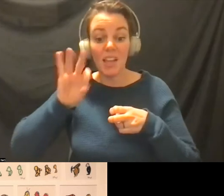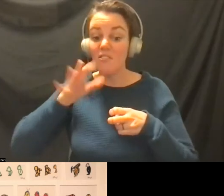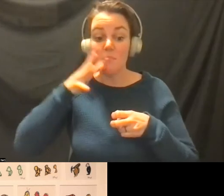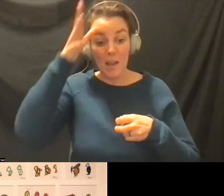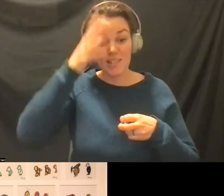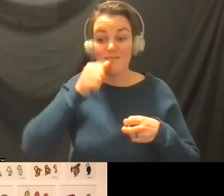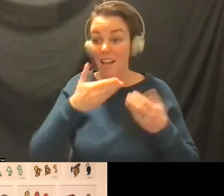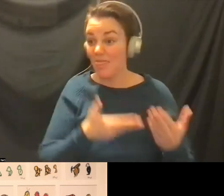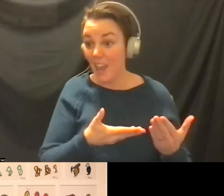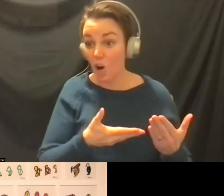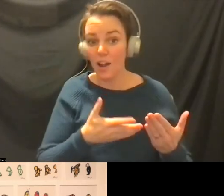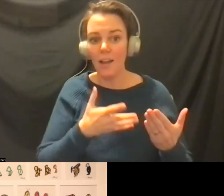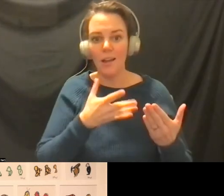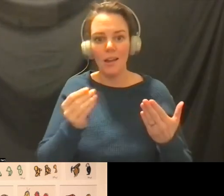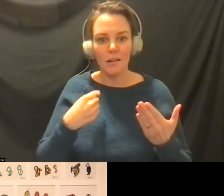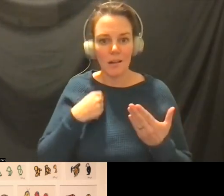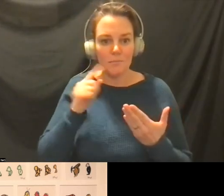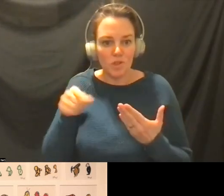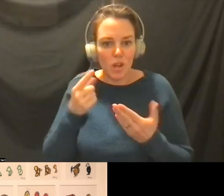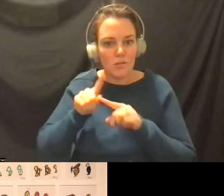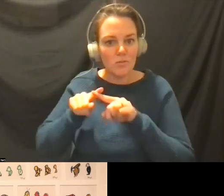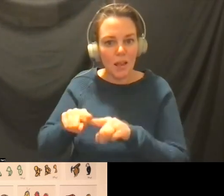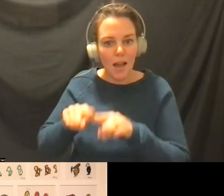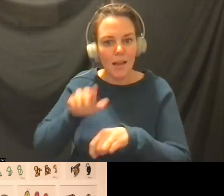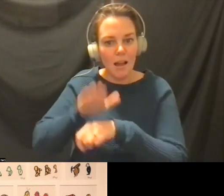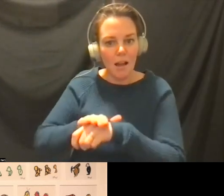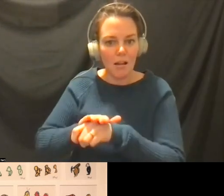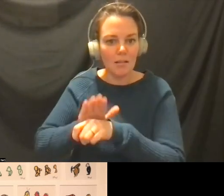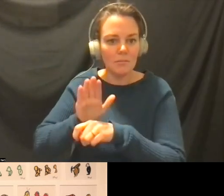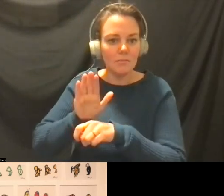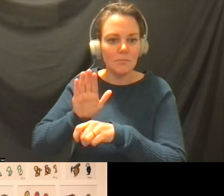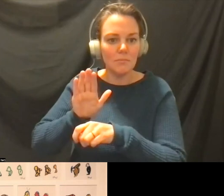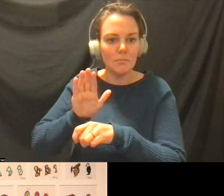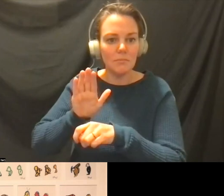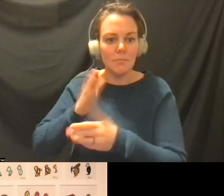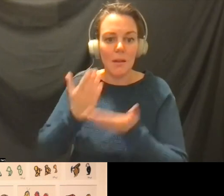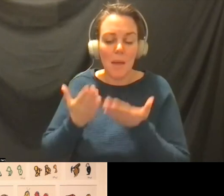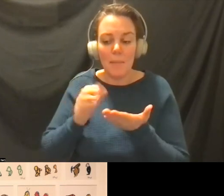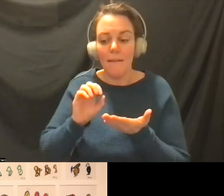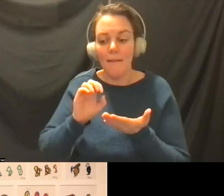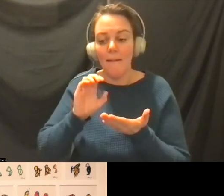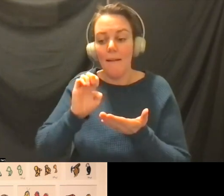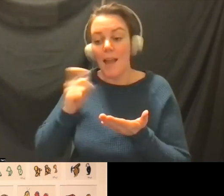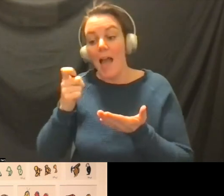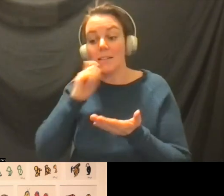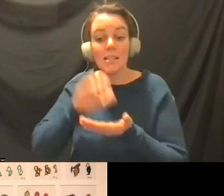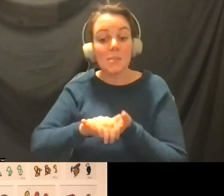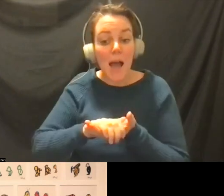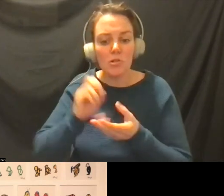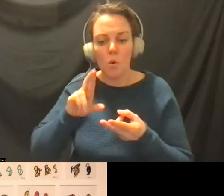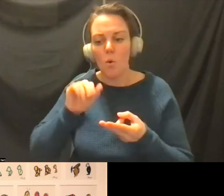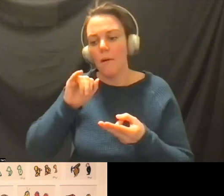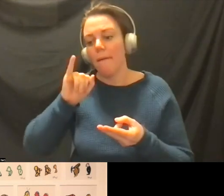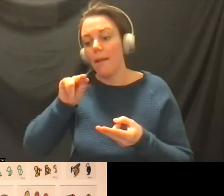and you're kind of relying on an ex-spouse of the parent or the in-laws of the